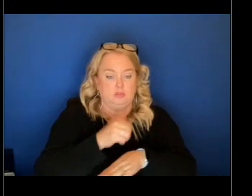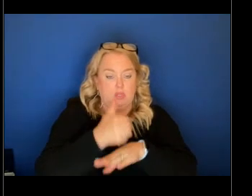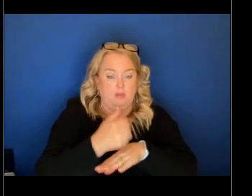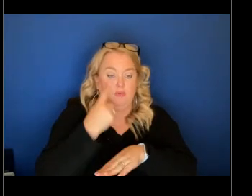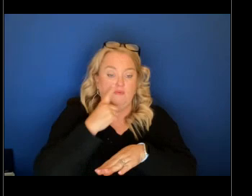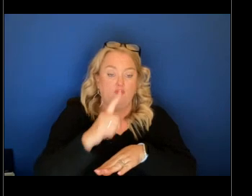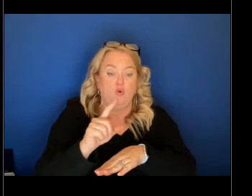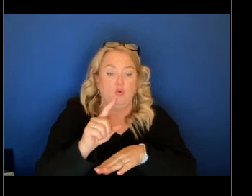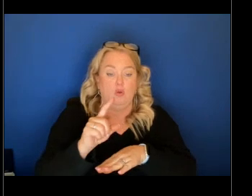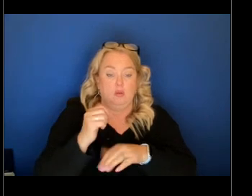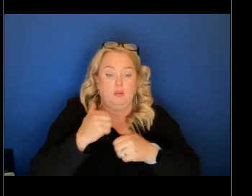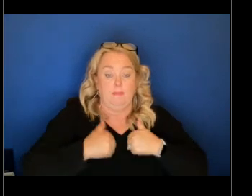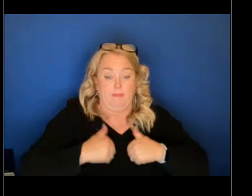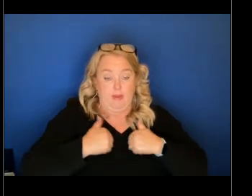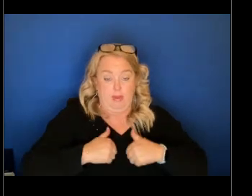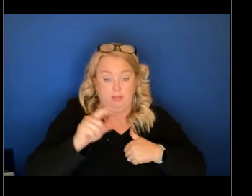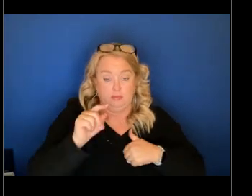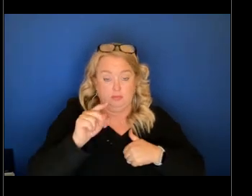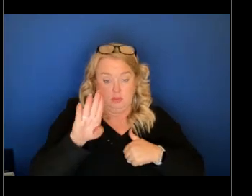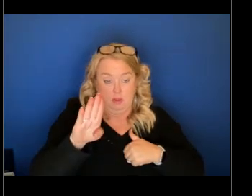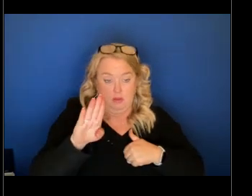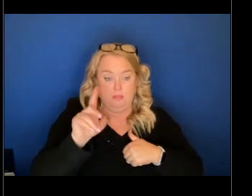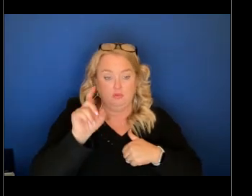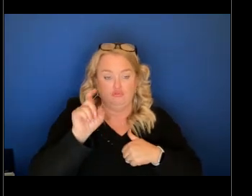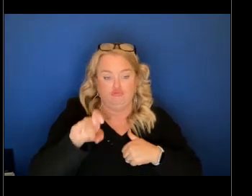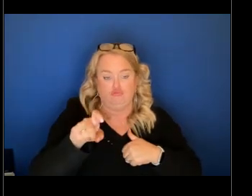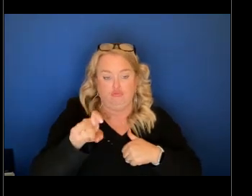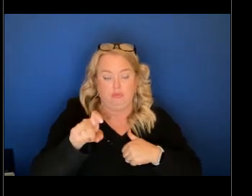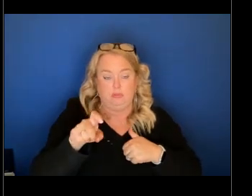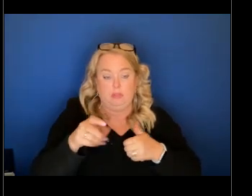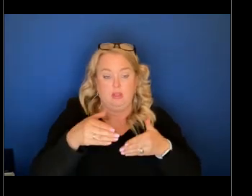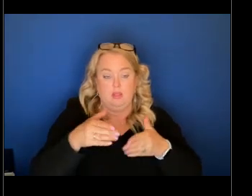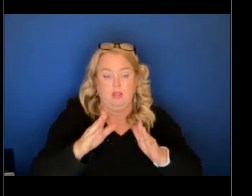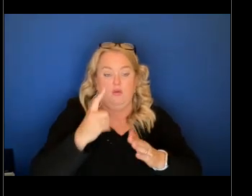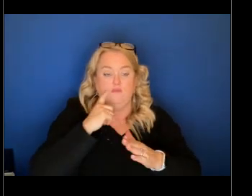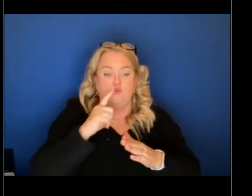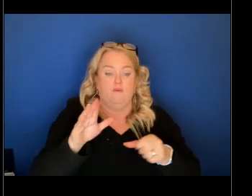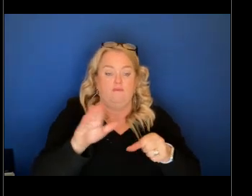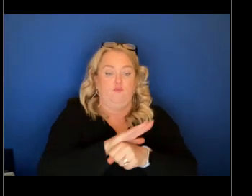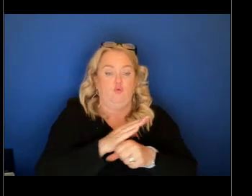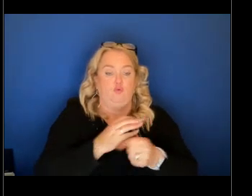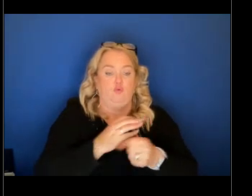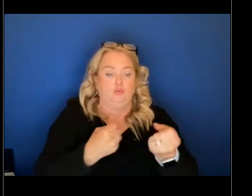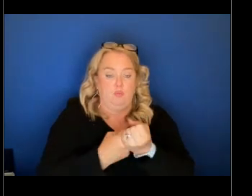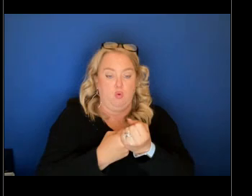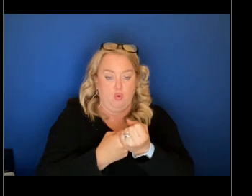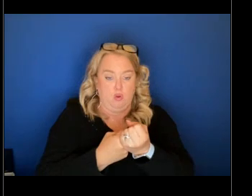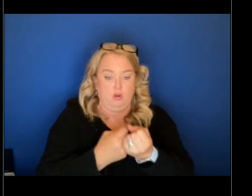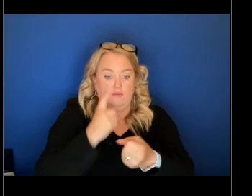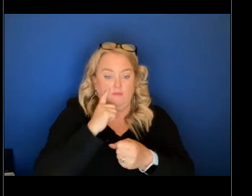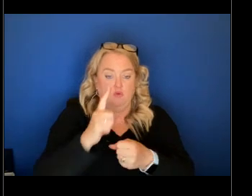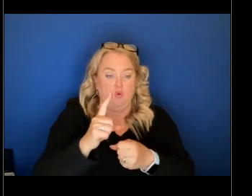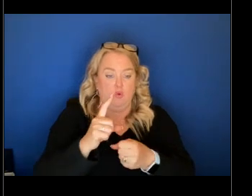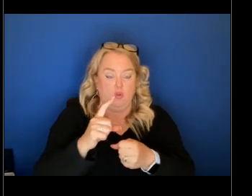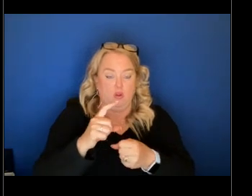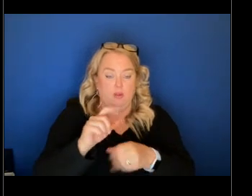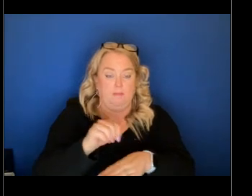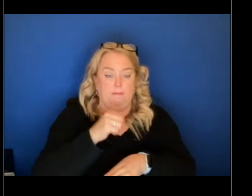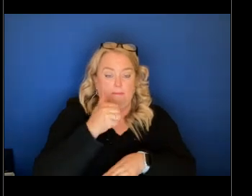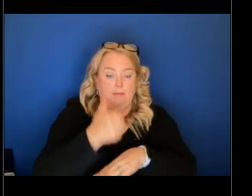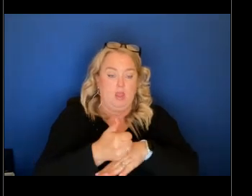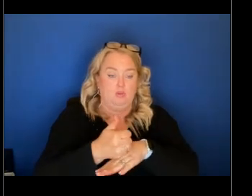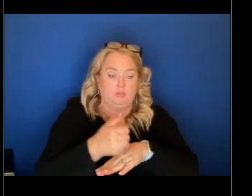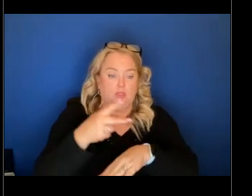the guideline should be enlarged to provide full support for mounting plates and